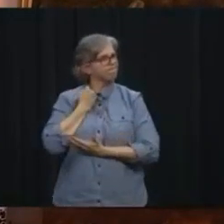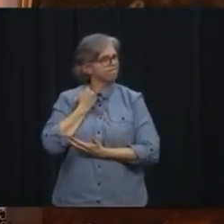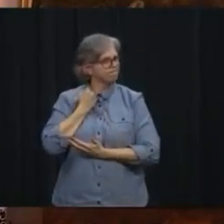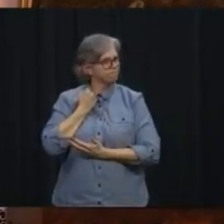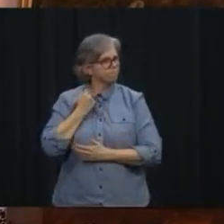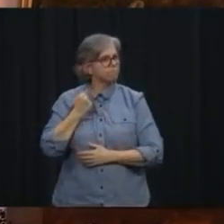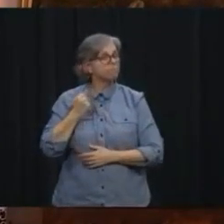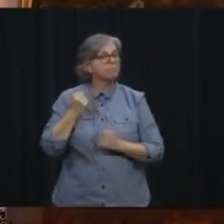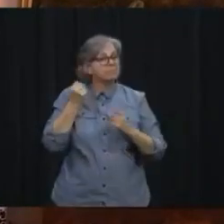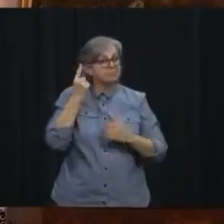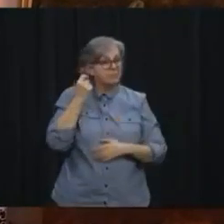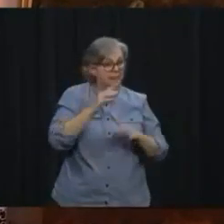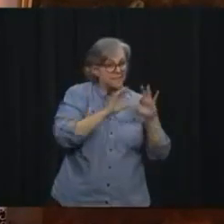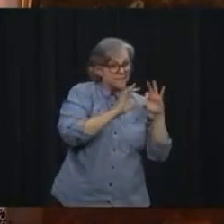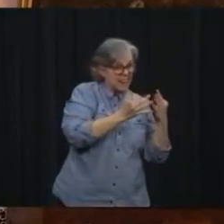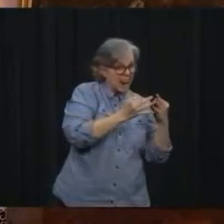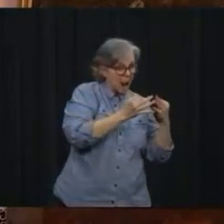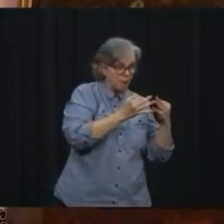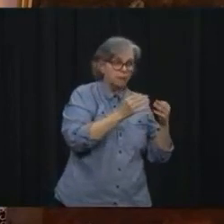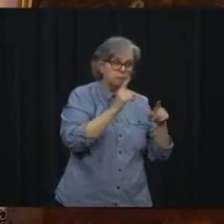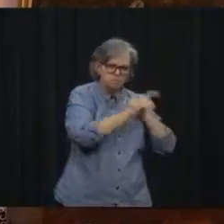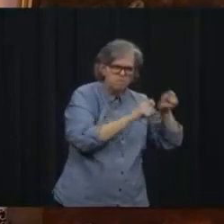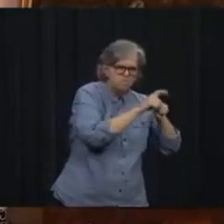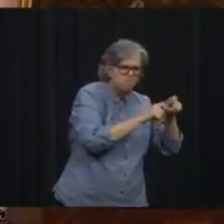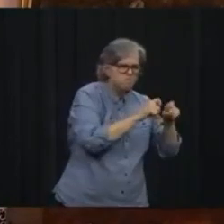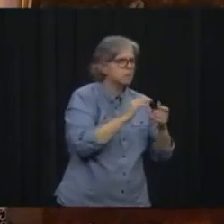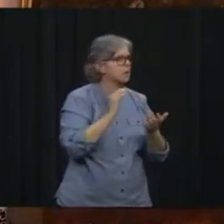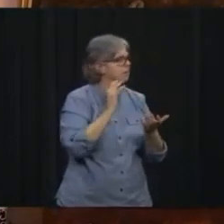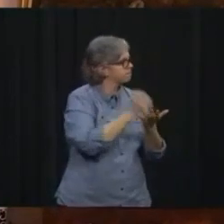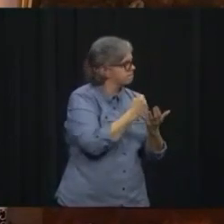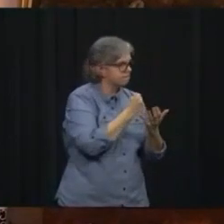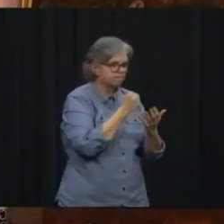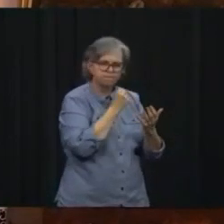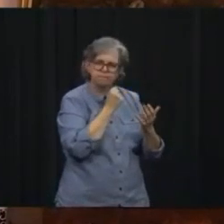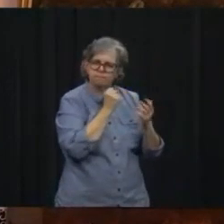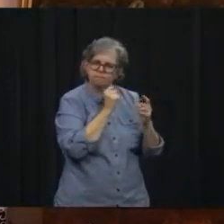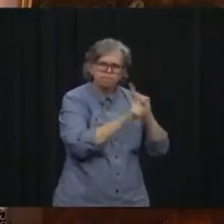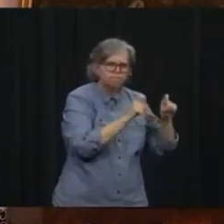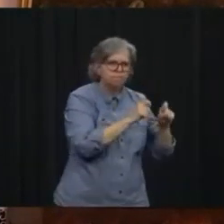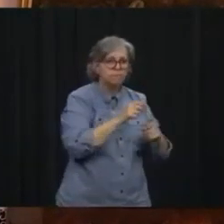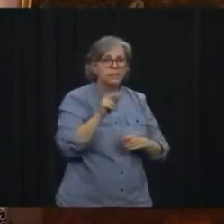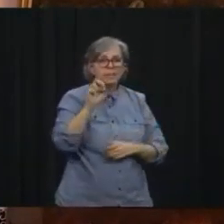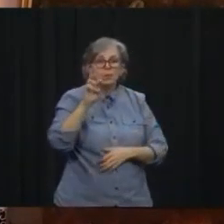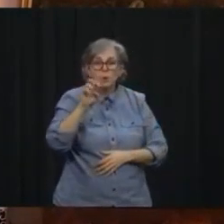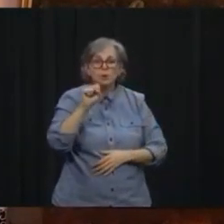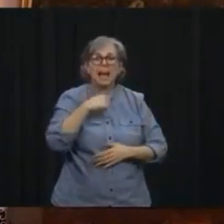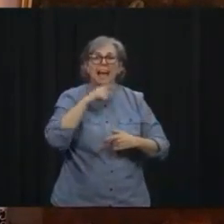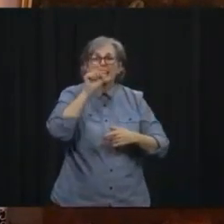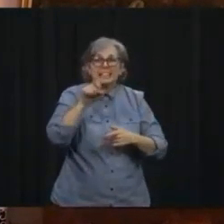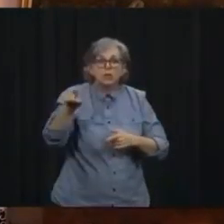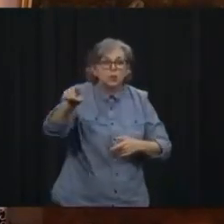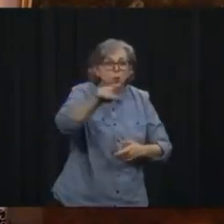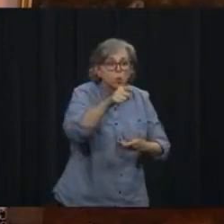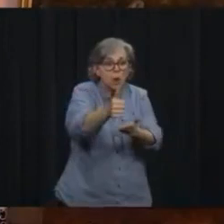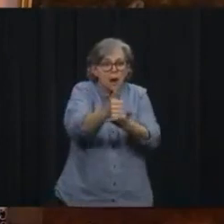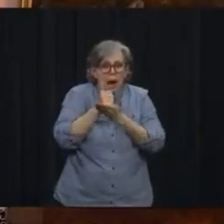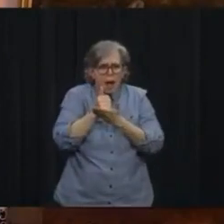University. I want you to talk to them about their amazing 5-layered triage system where they're following